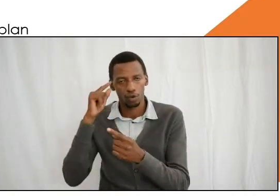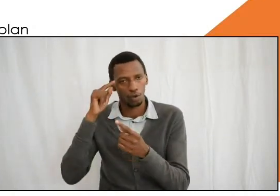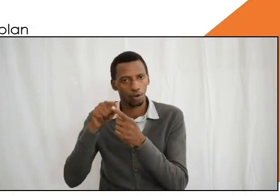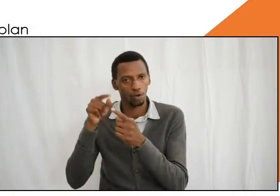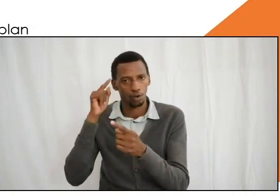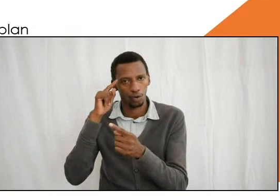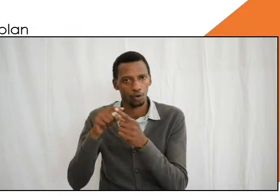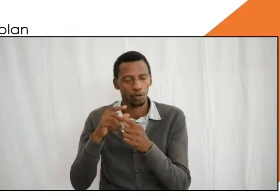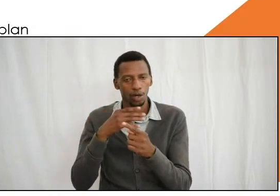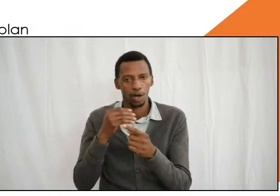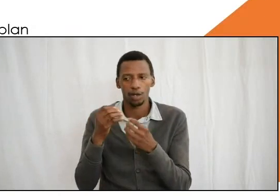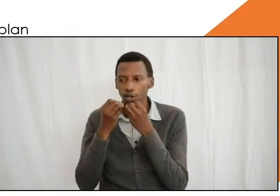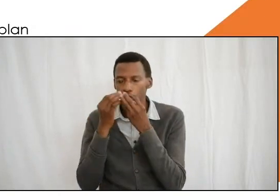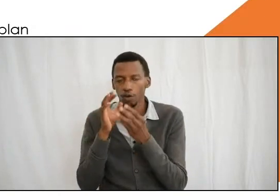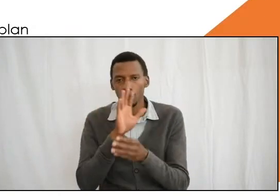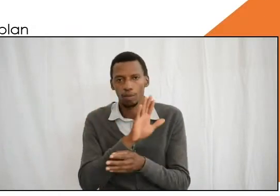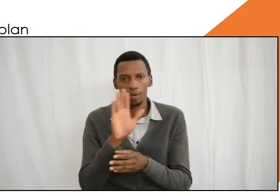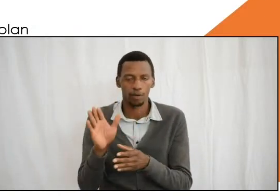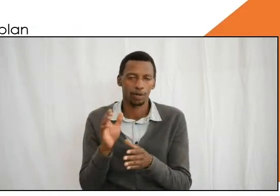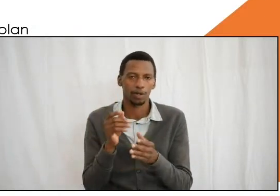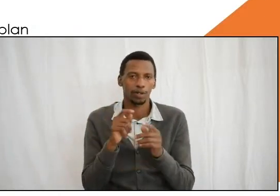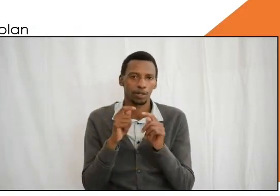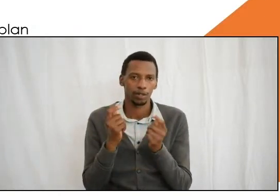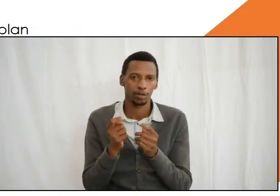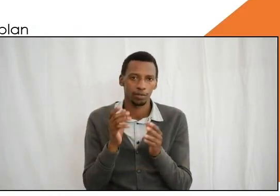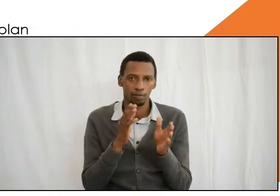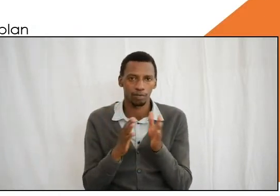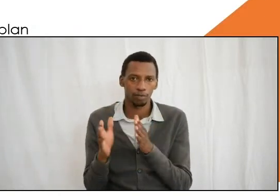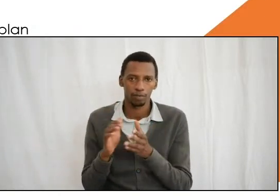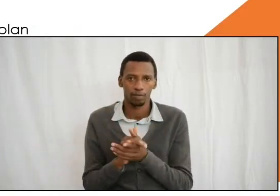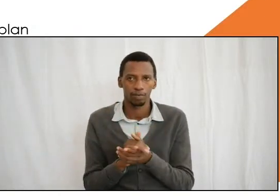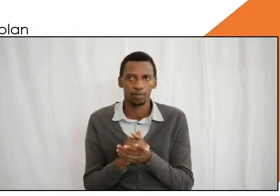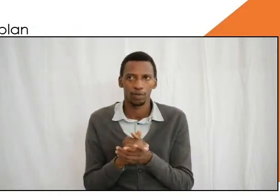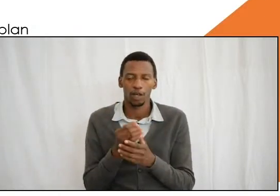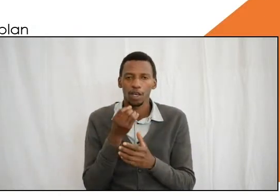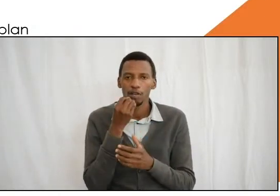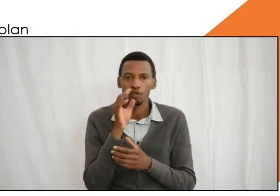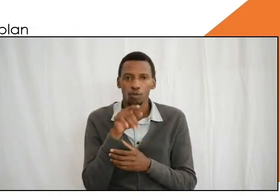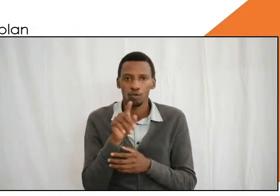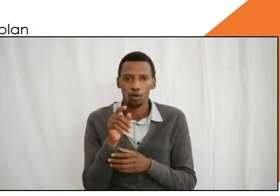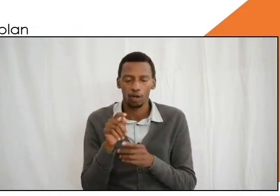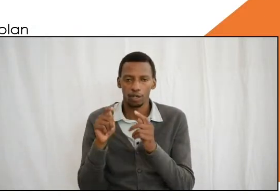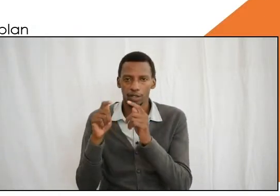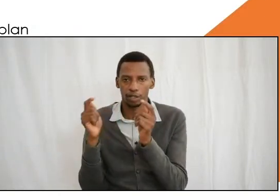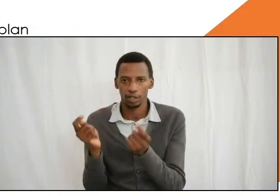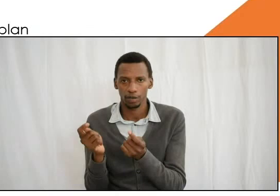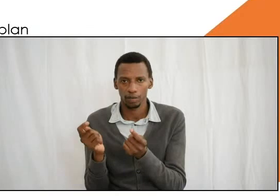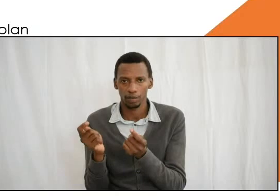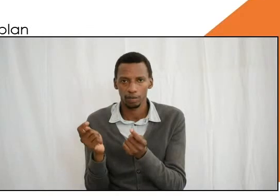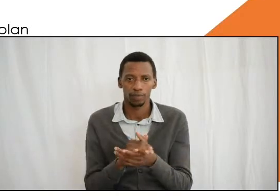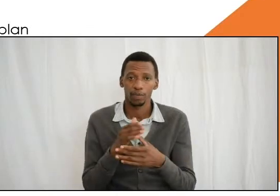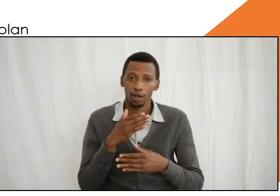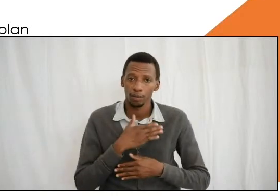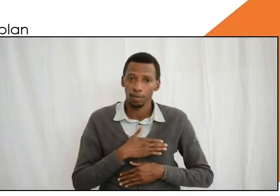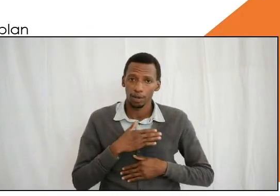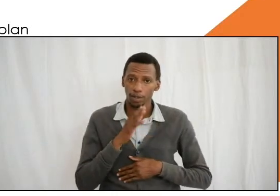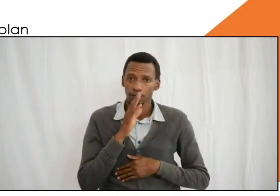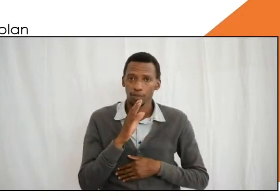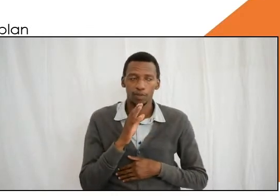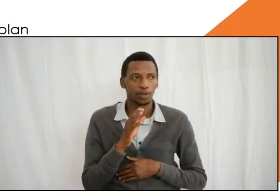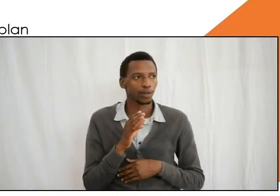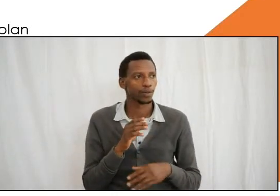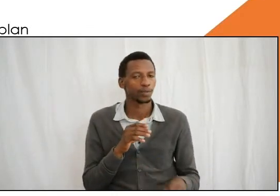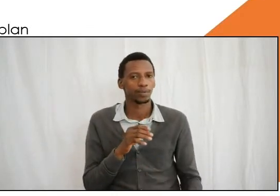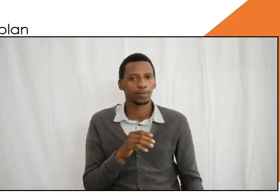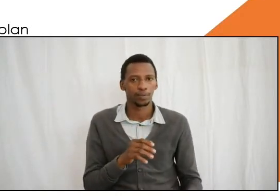And notify your team, so plan. Notify your team. Please be careful, leader. There is